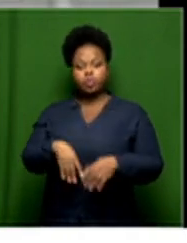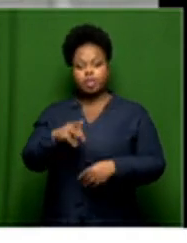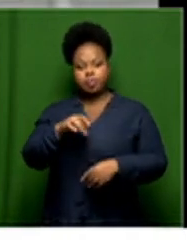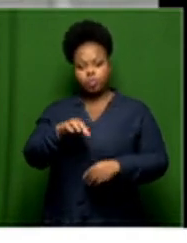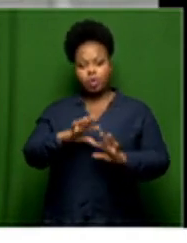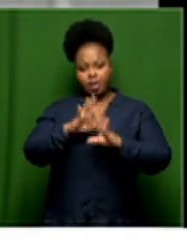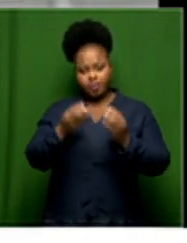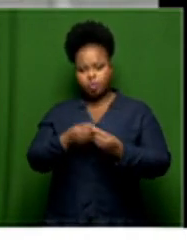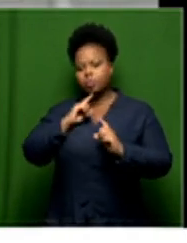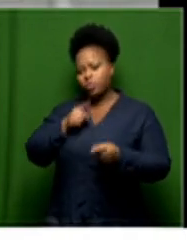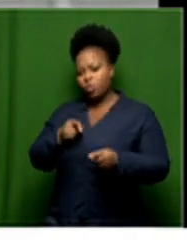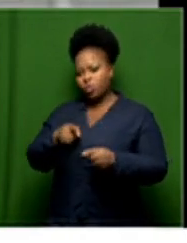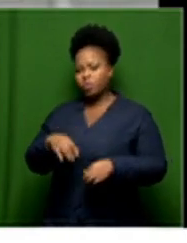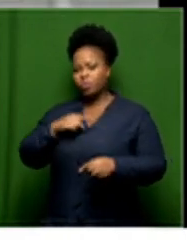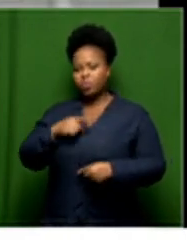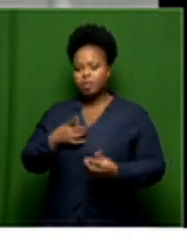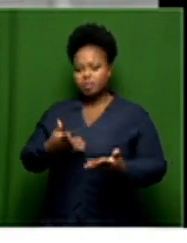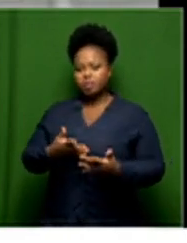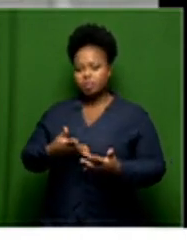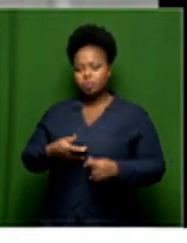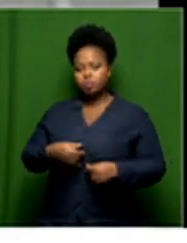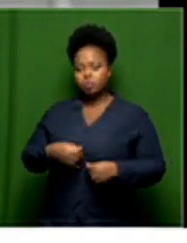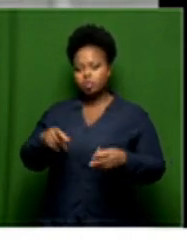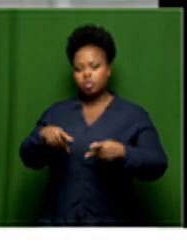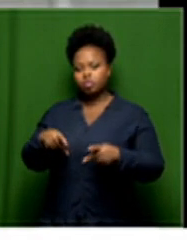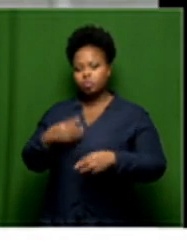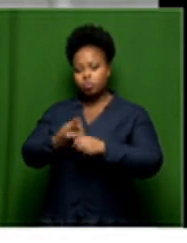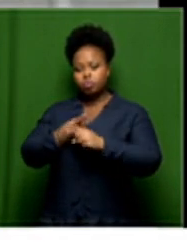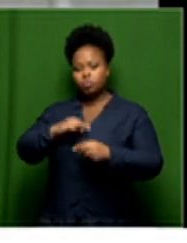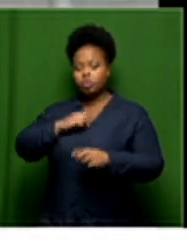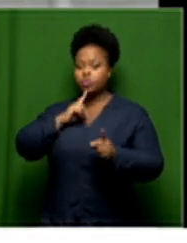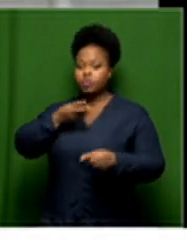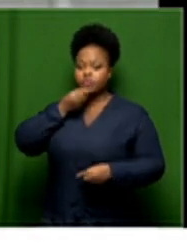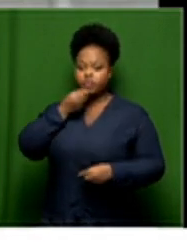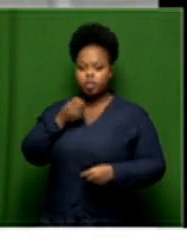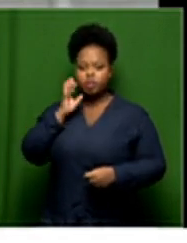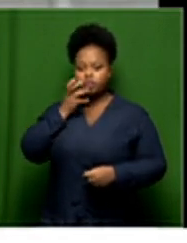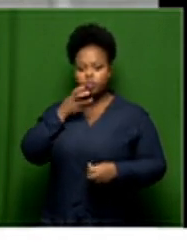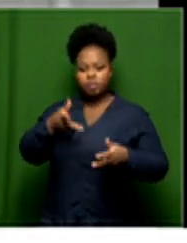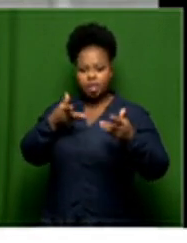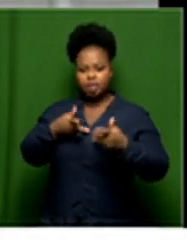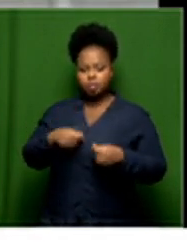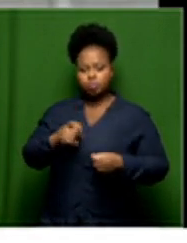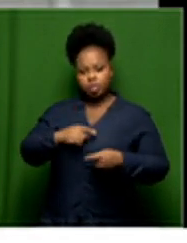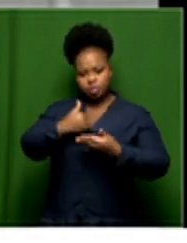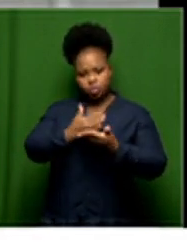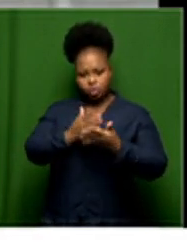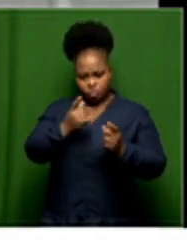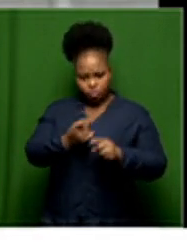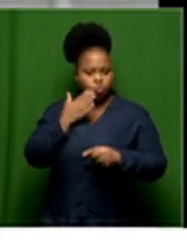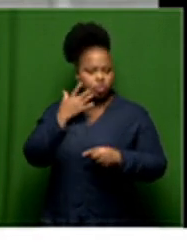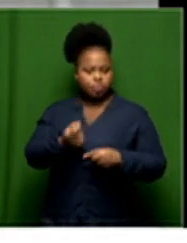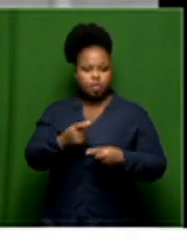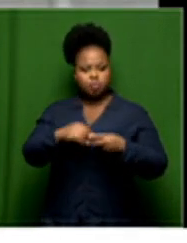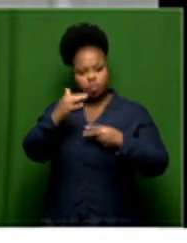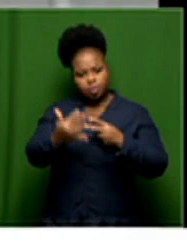We make everything on order. There's very little mise en place in the kitchen. So, when you're ordering a fruit salad, that fruit salad has been cut on order for you. Yeah. You're making